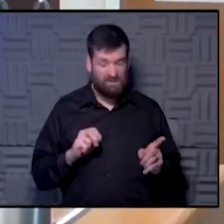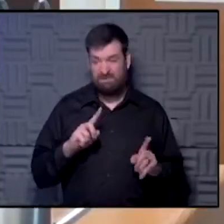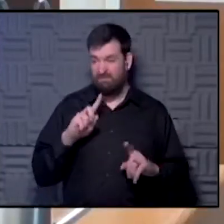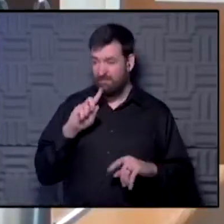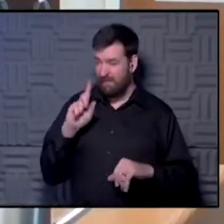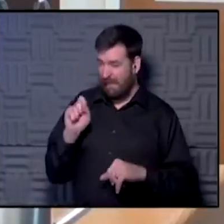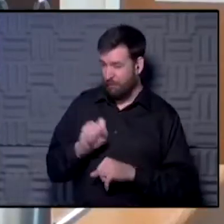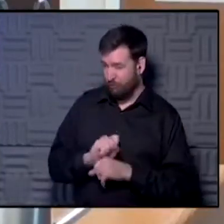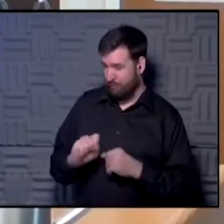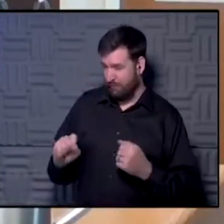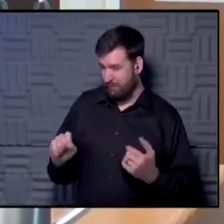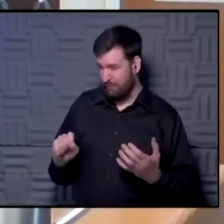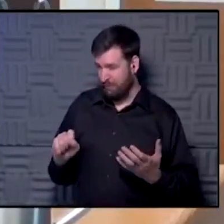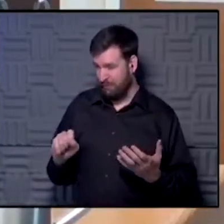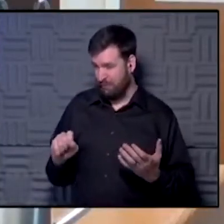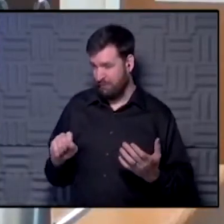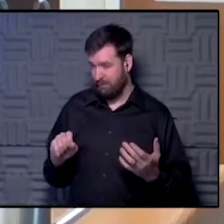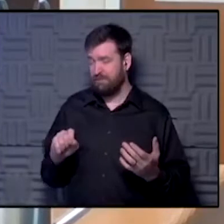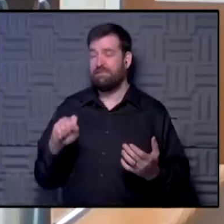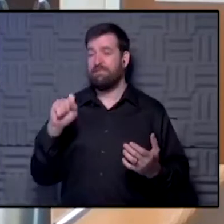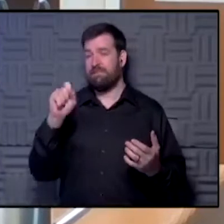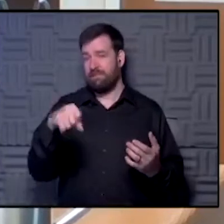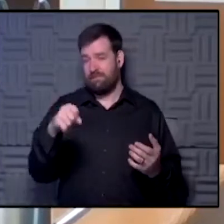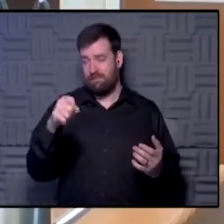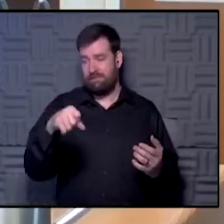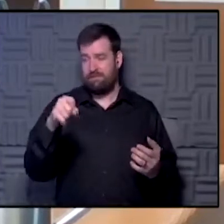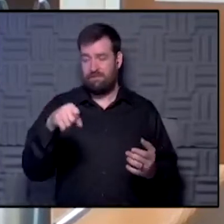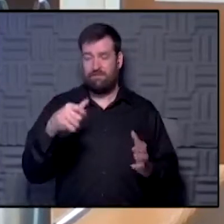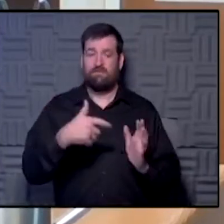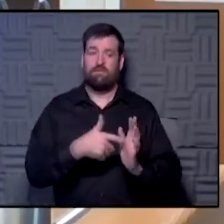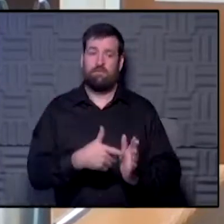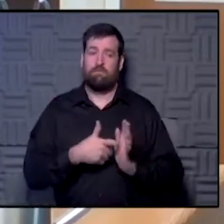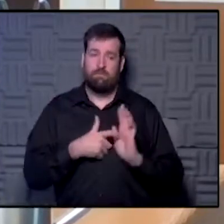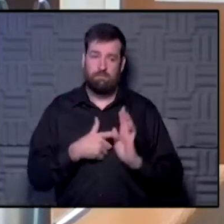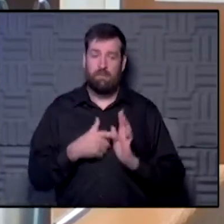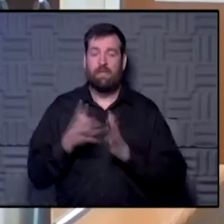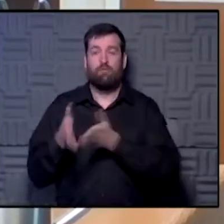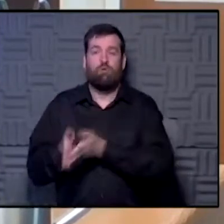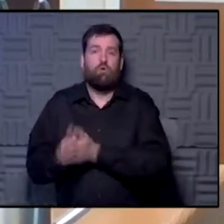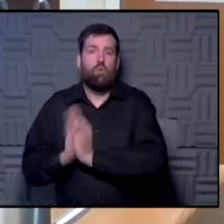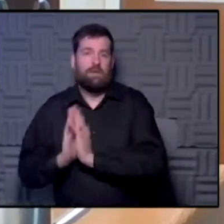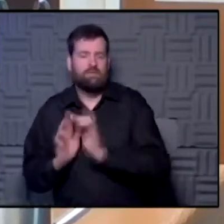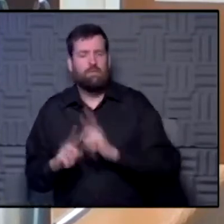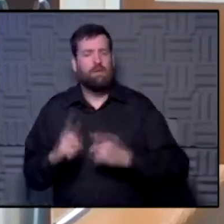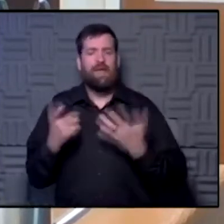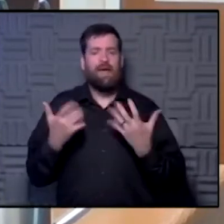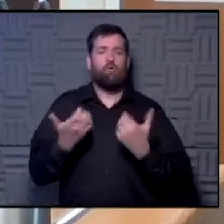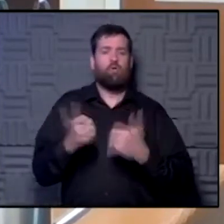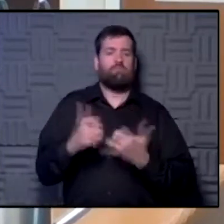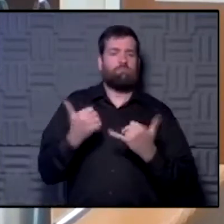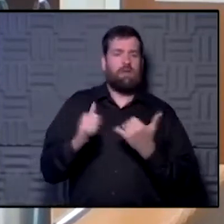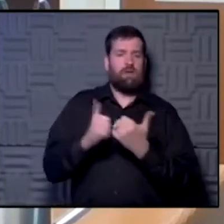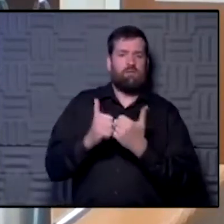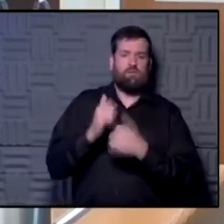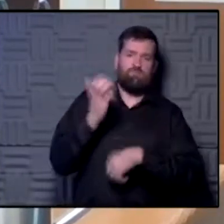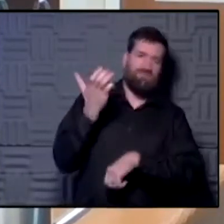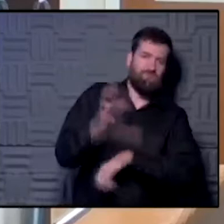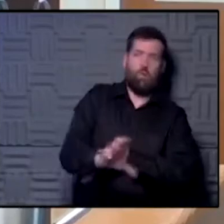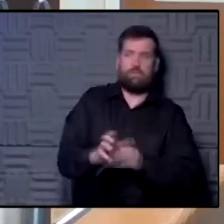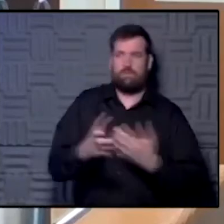Actually, it is mandated that they are requesting, but how do you enforce that? Most